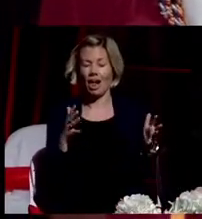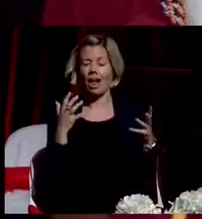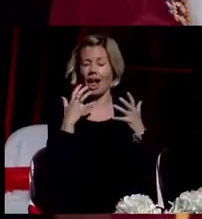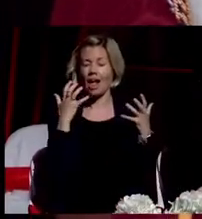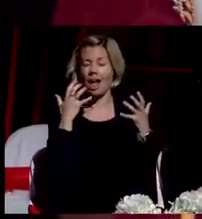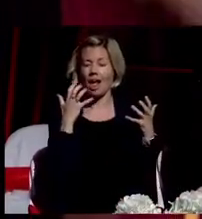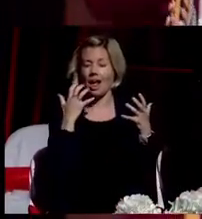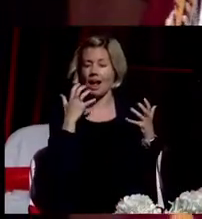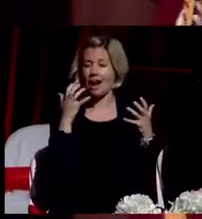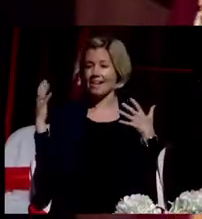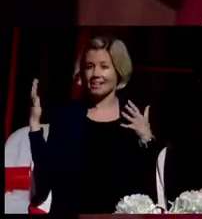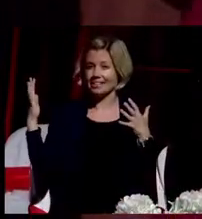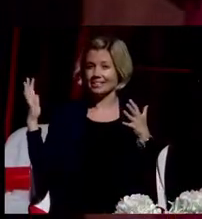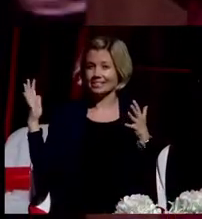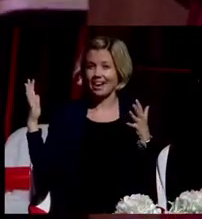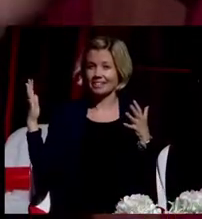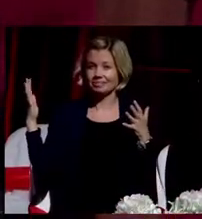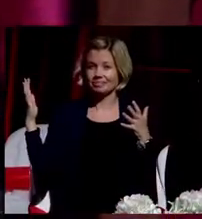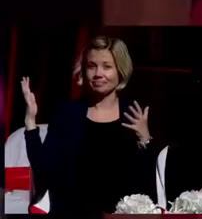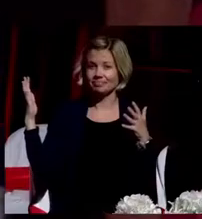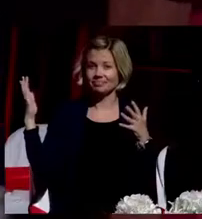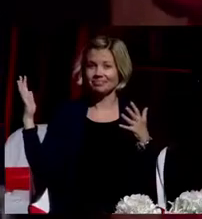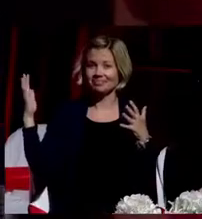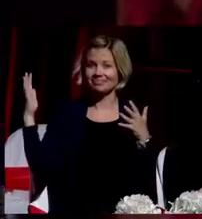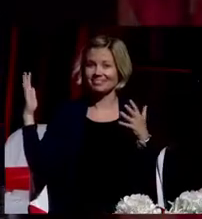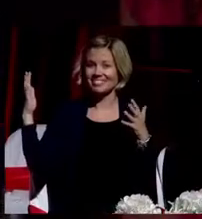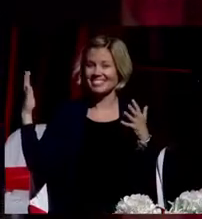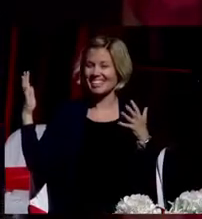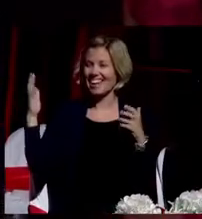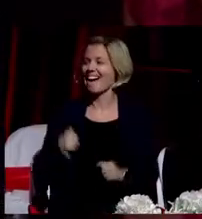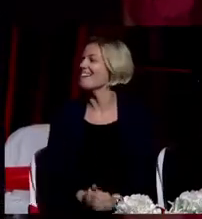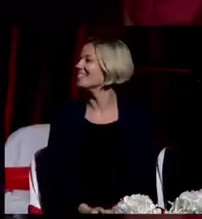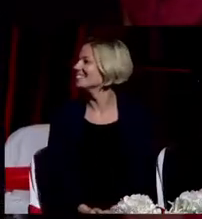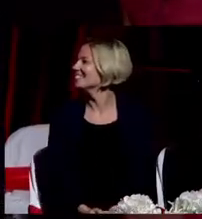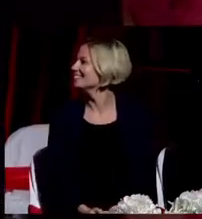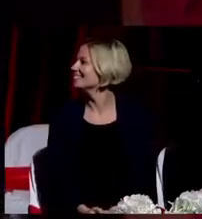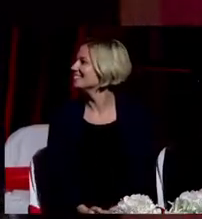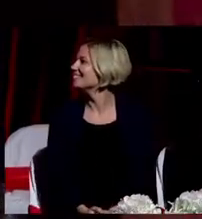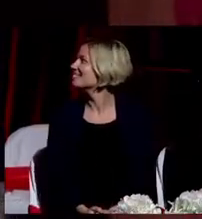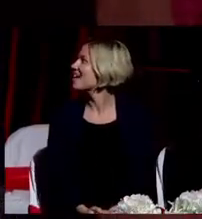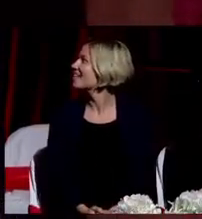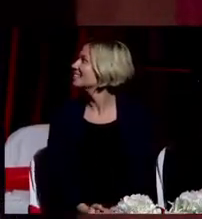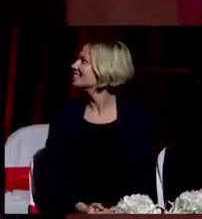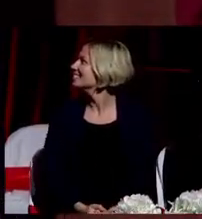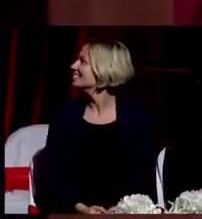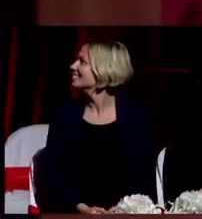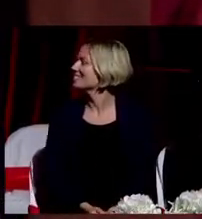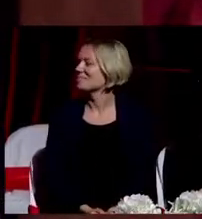Where is it? Okay. They're so cute.